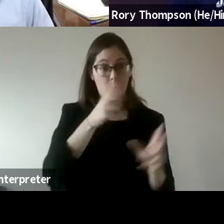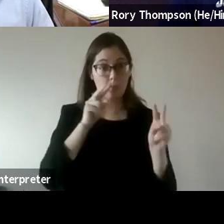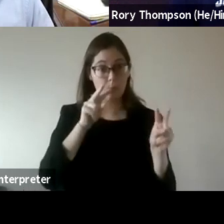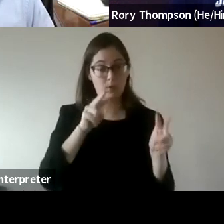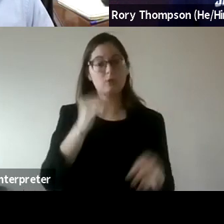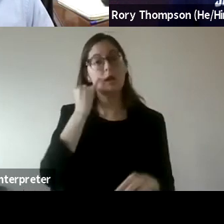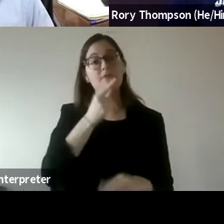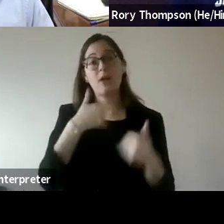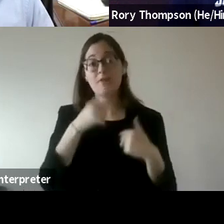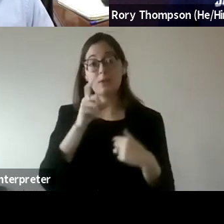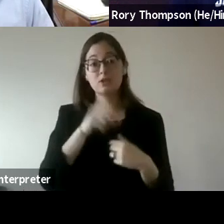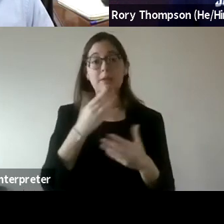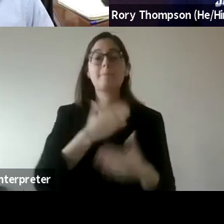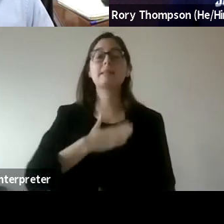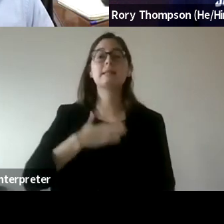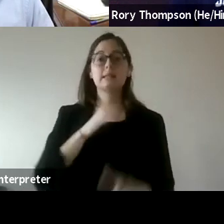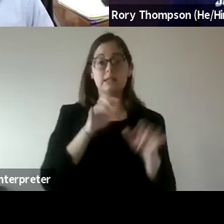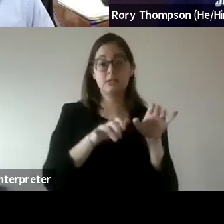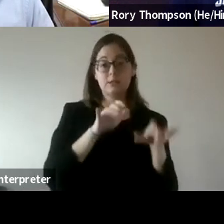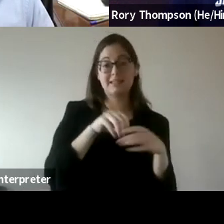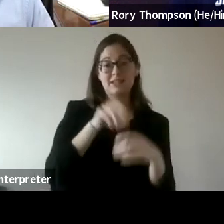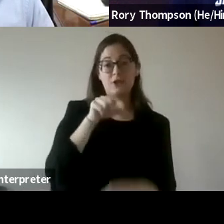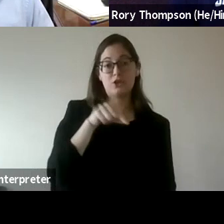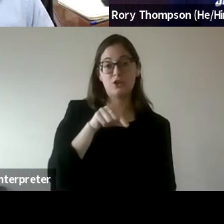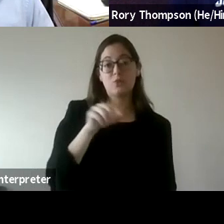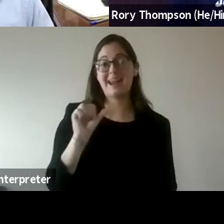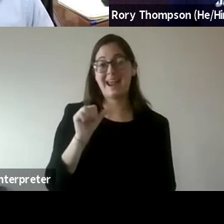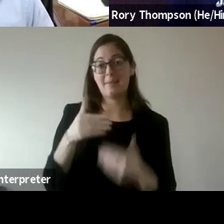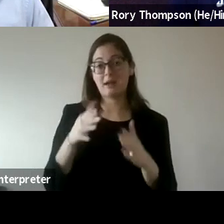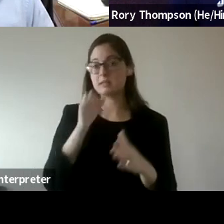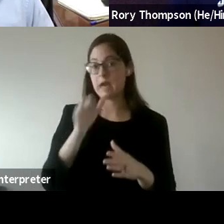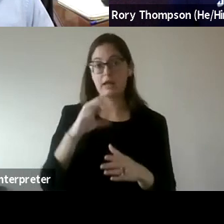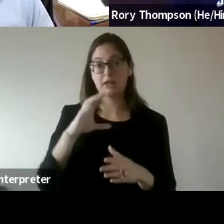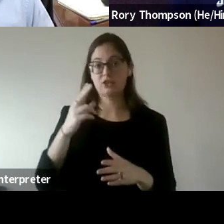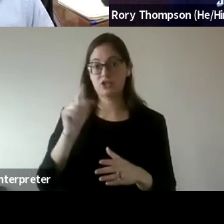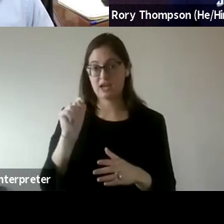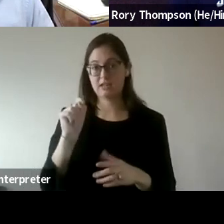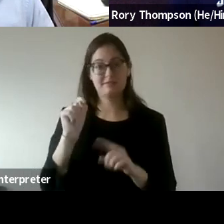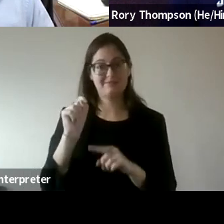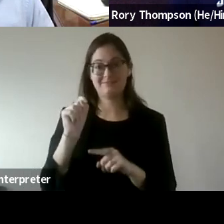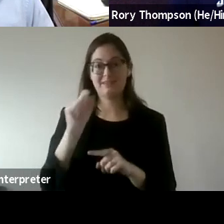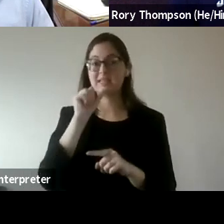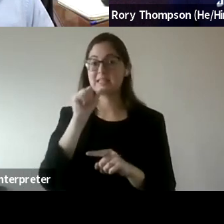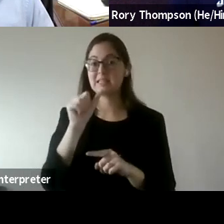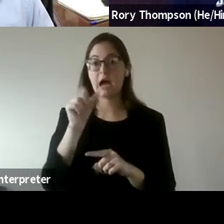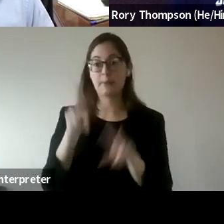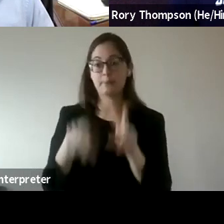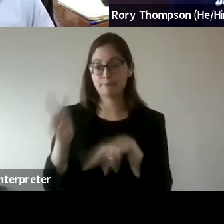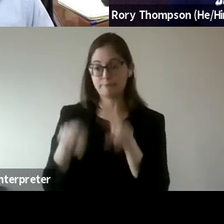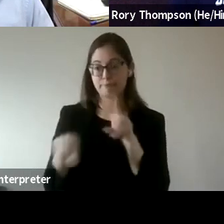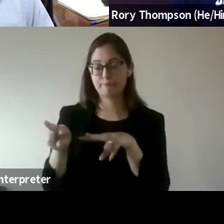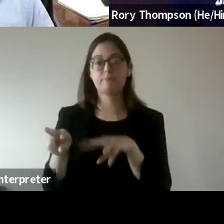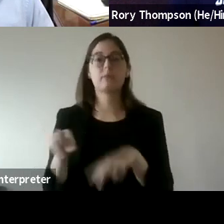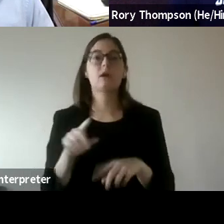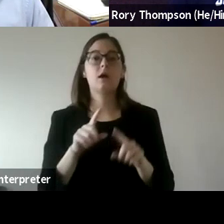question, please put it in the Q&A box, not the chat. The chat is not being regularly monitored, but when